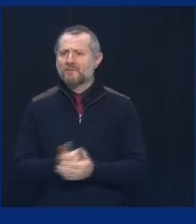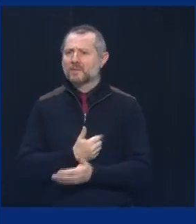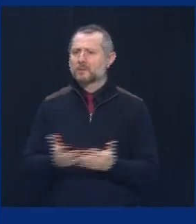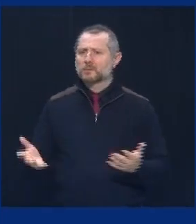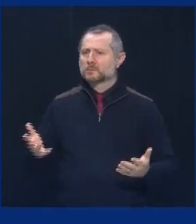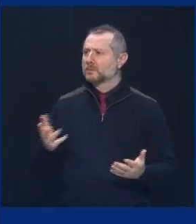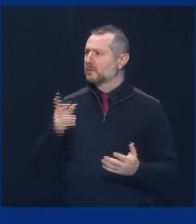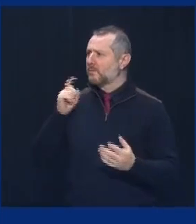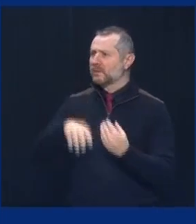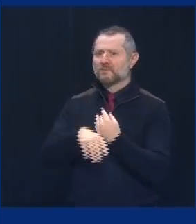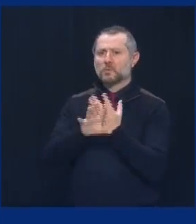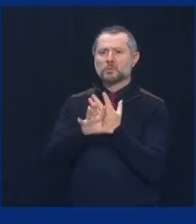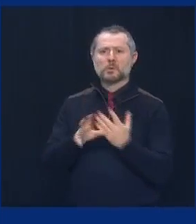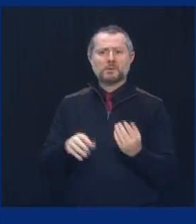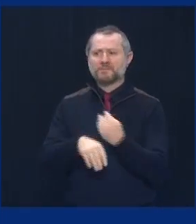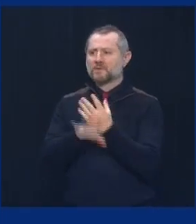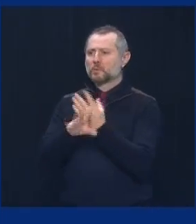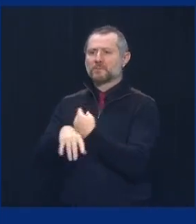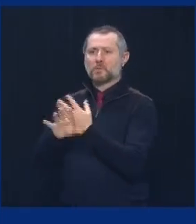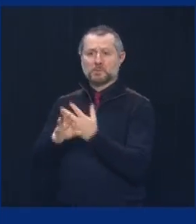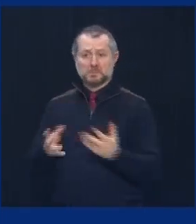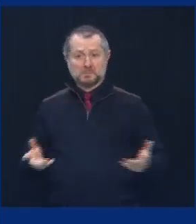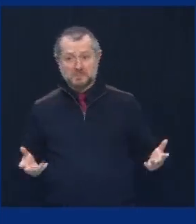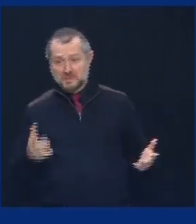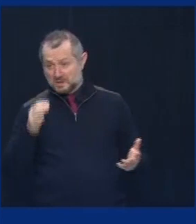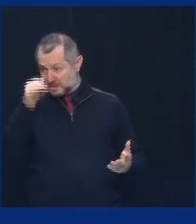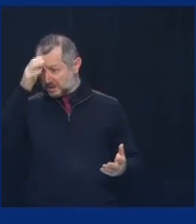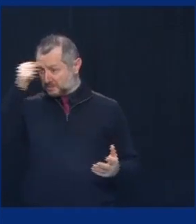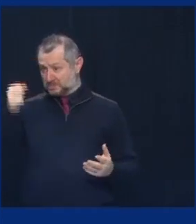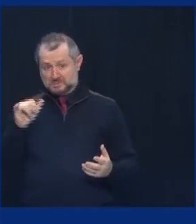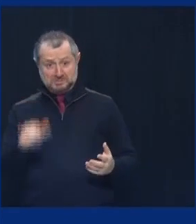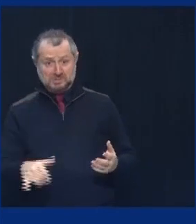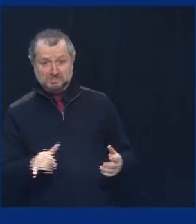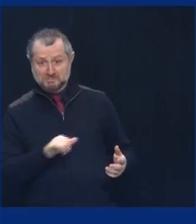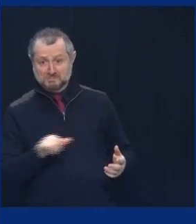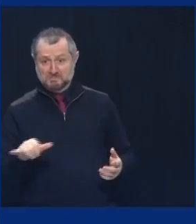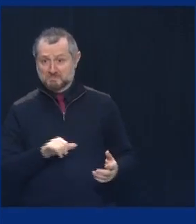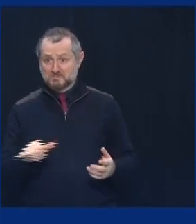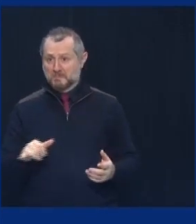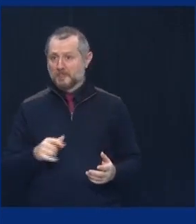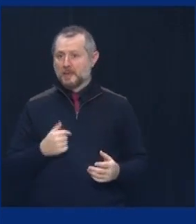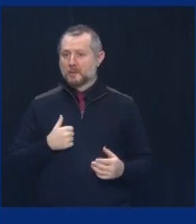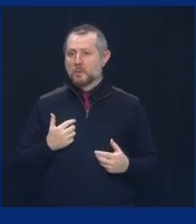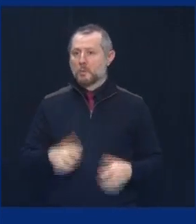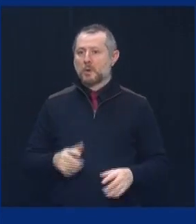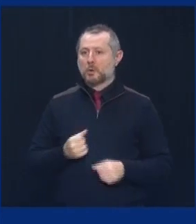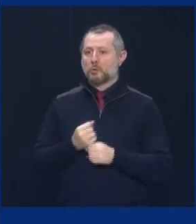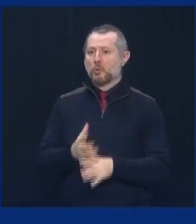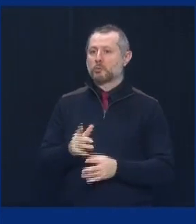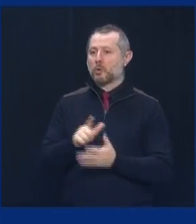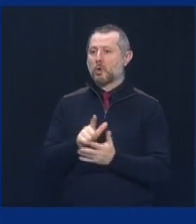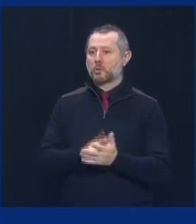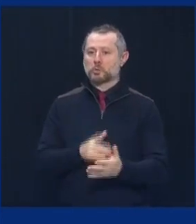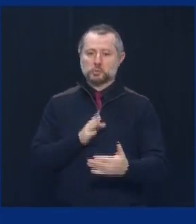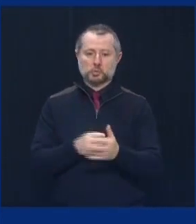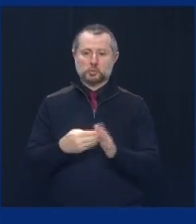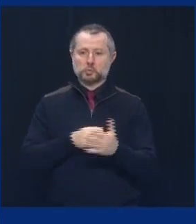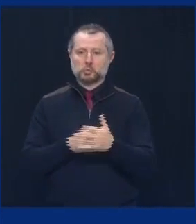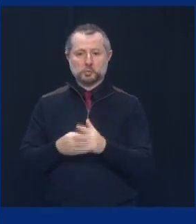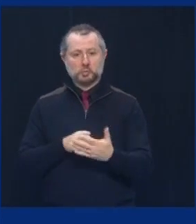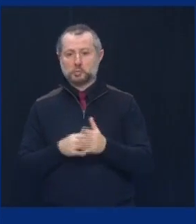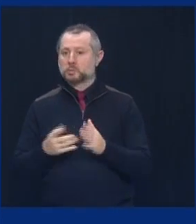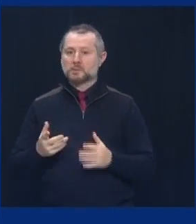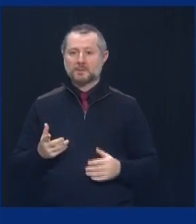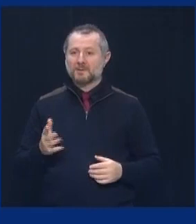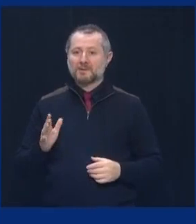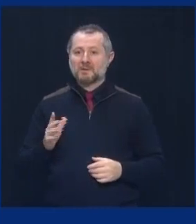we have a virtual meeting? That would be common sense. I don't want to create any issue for litigation where somebody tries